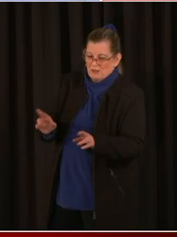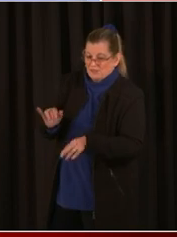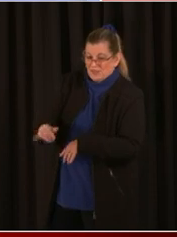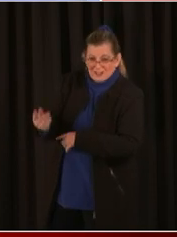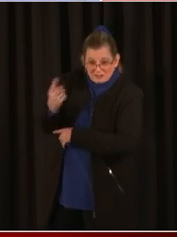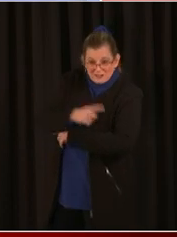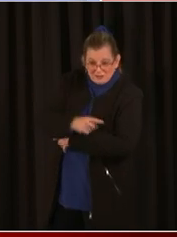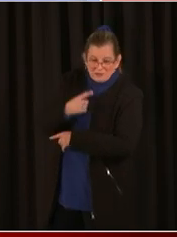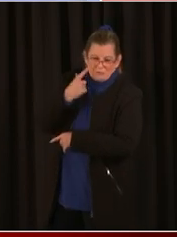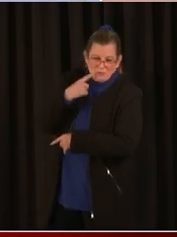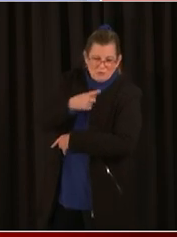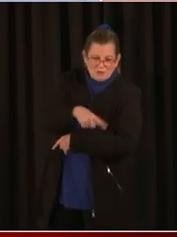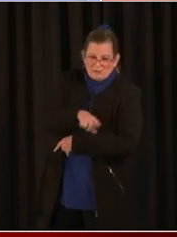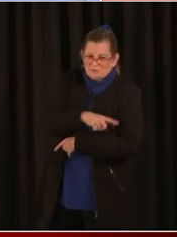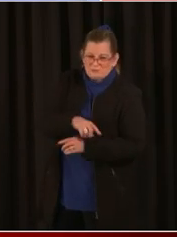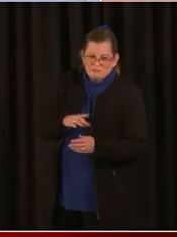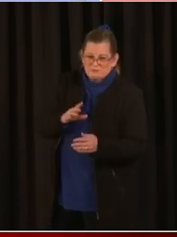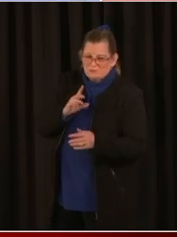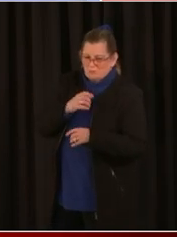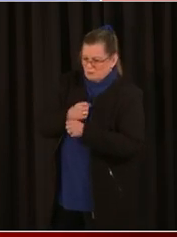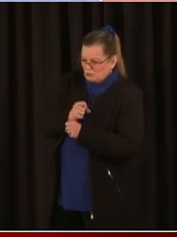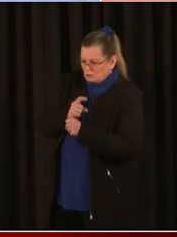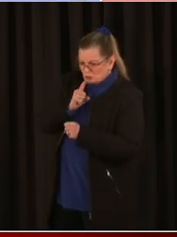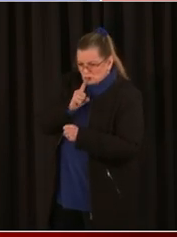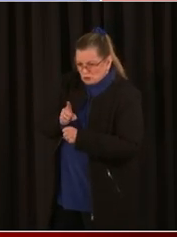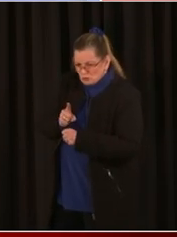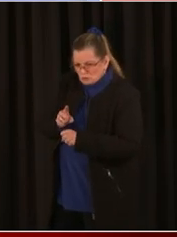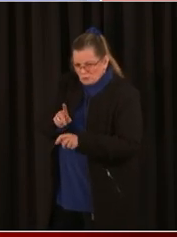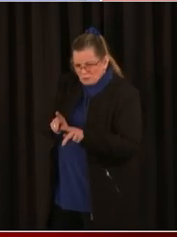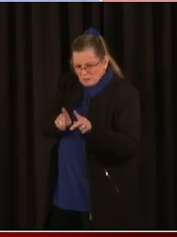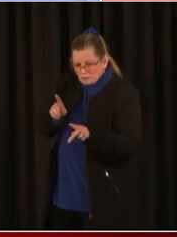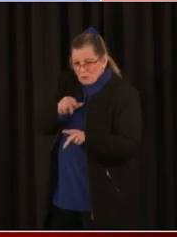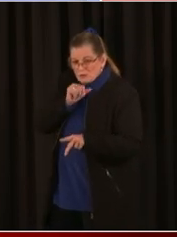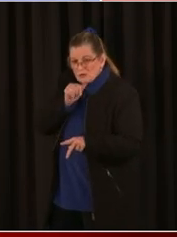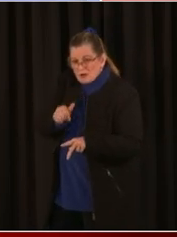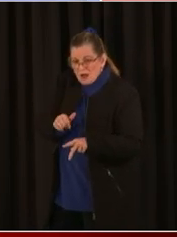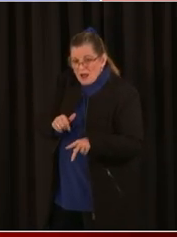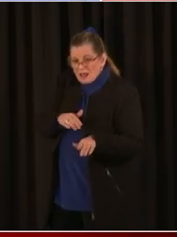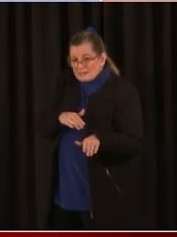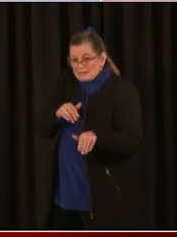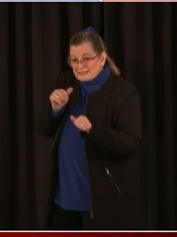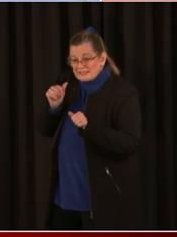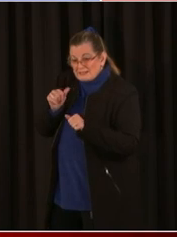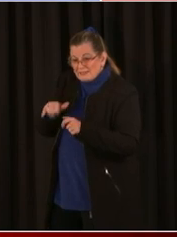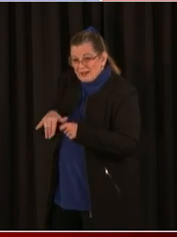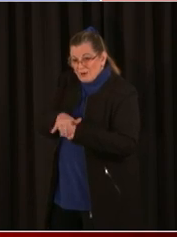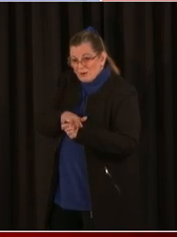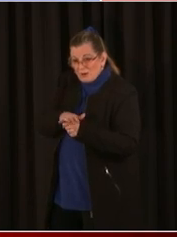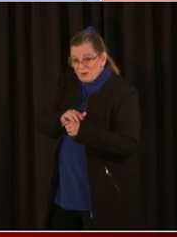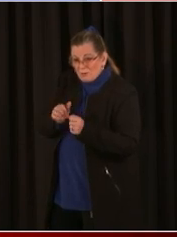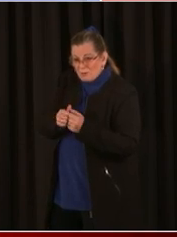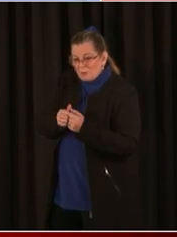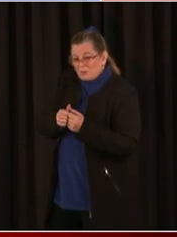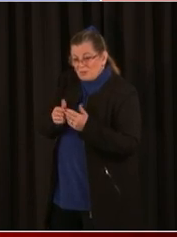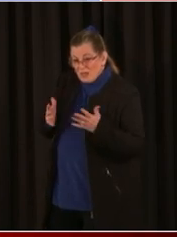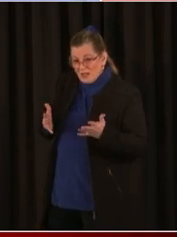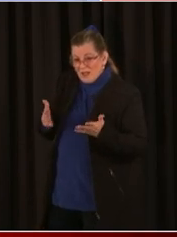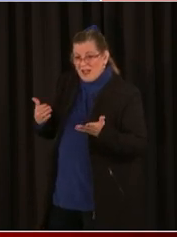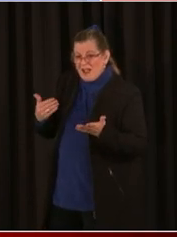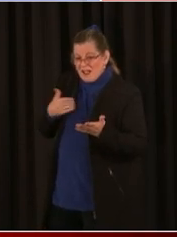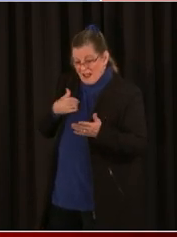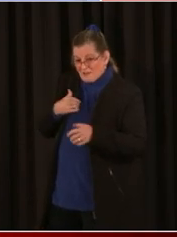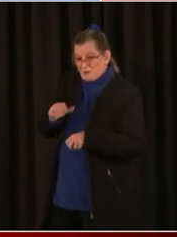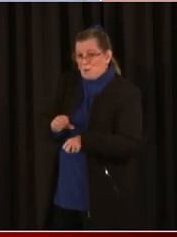date for them. So we are working to make sure that people do not leave the location without actually having